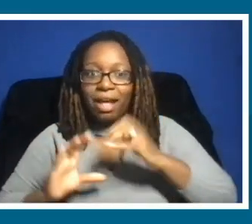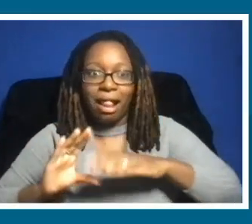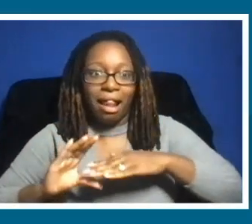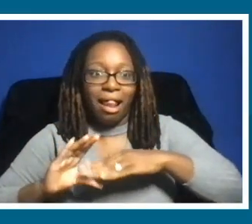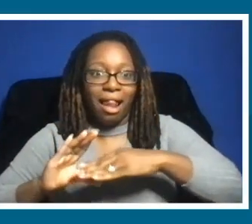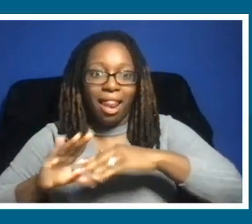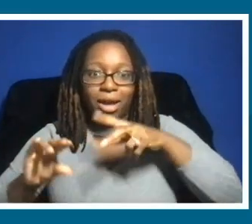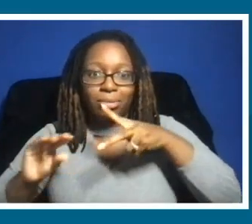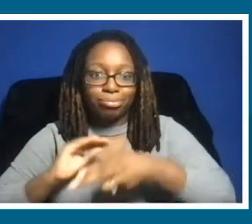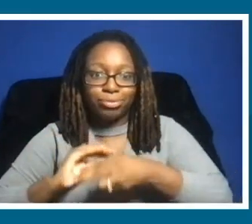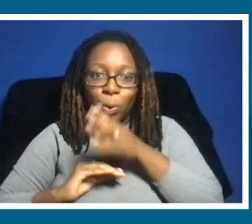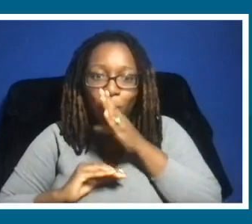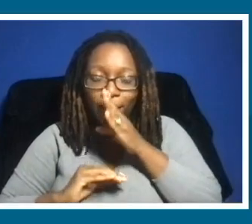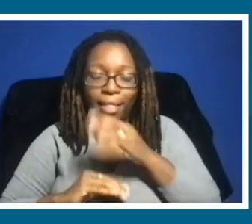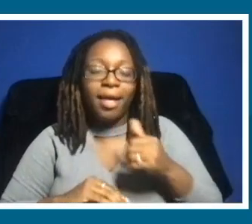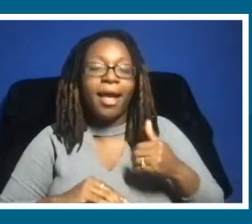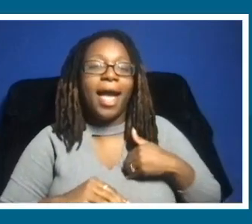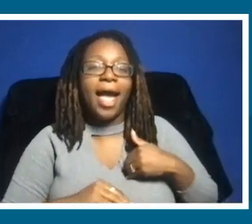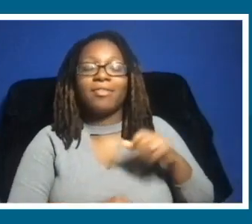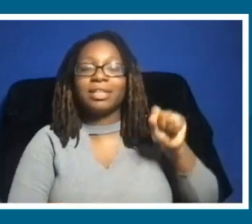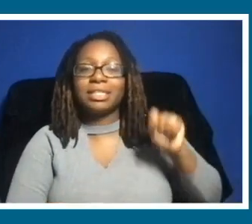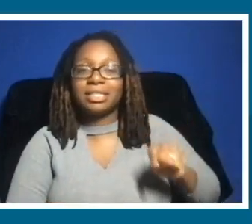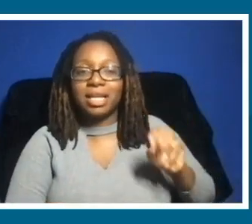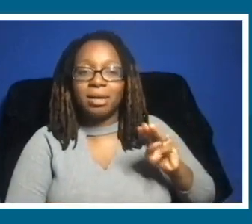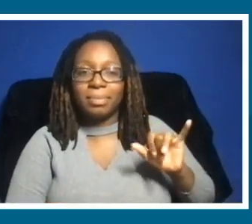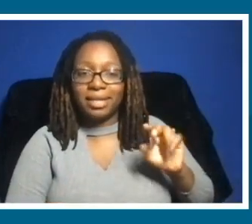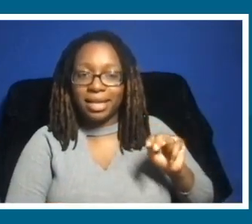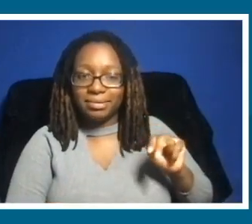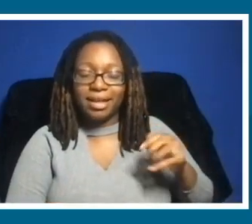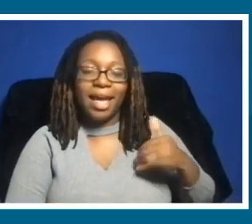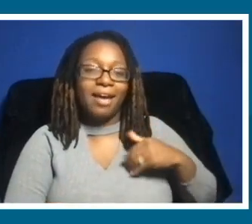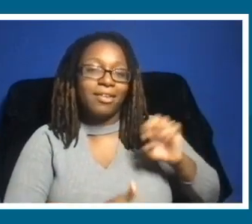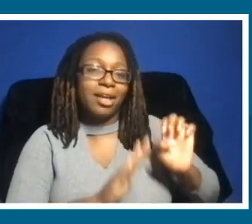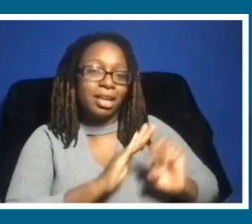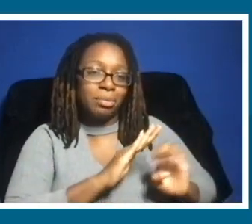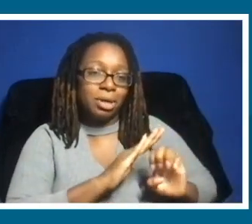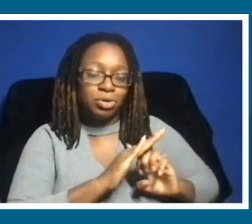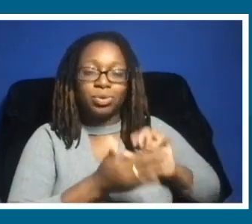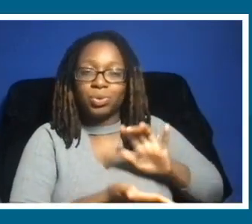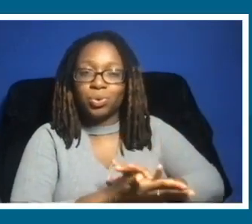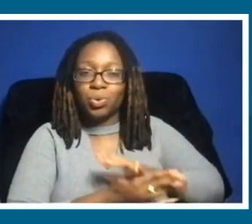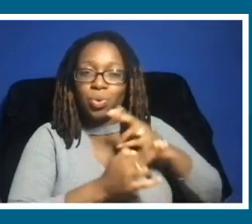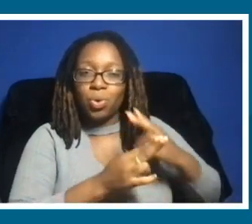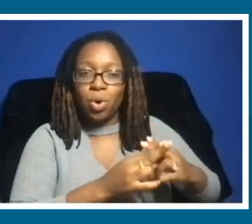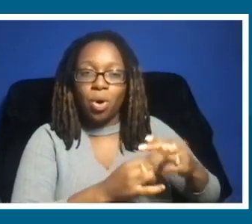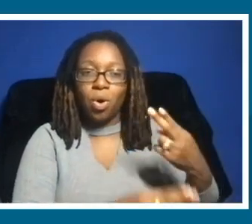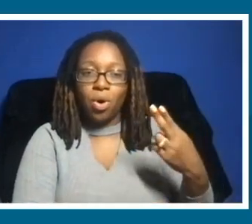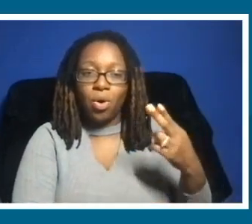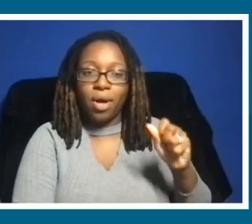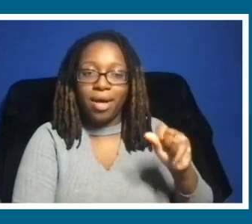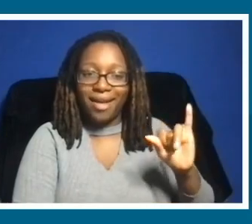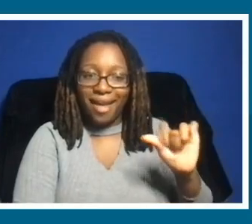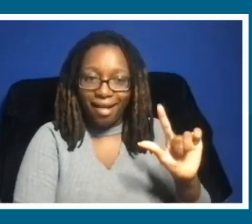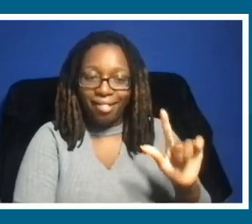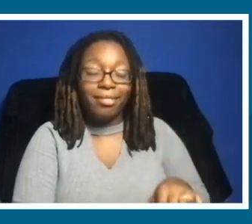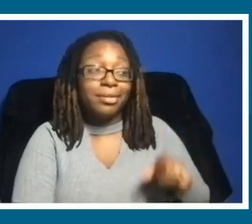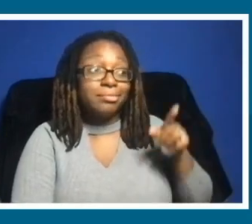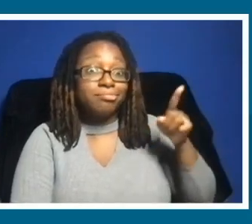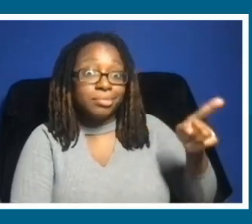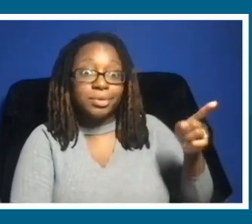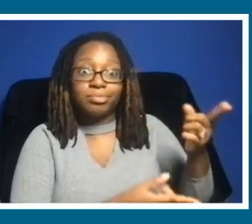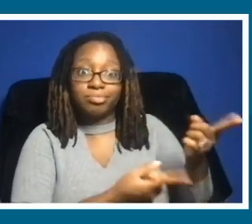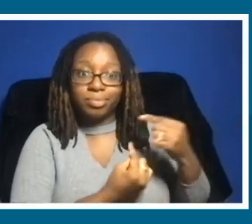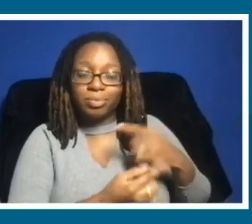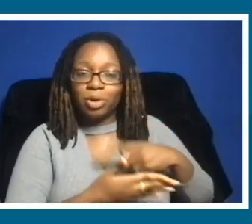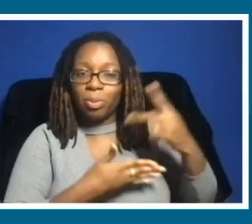is an elementary school in South Minneapolis called Hale. And the teacher, Megan Peterson, came to a program of mine through